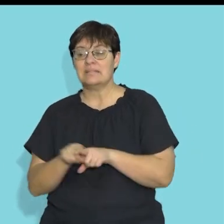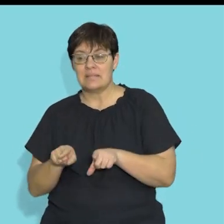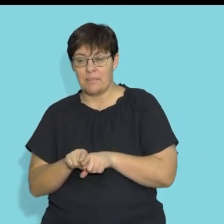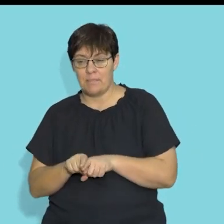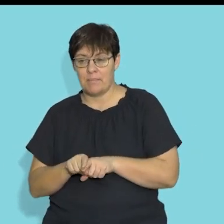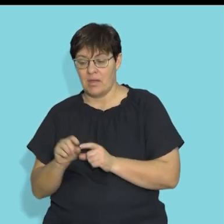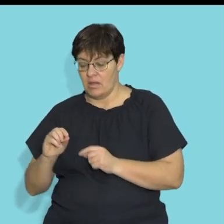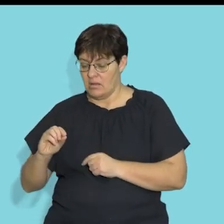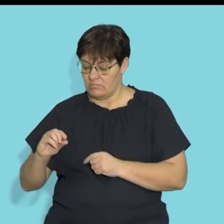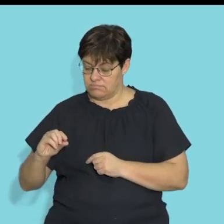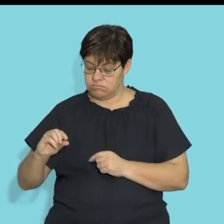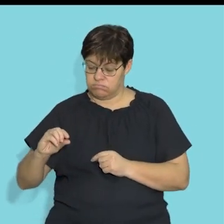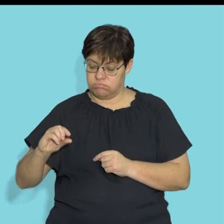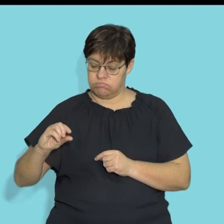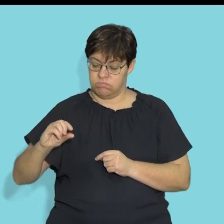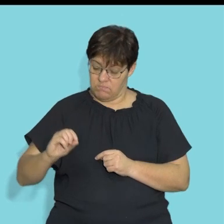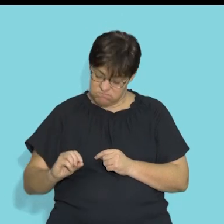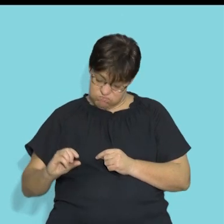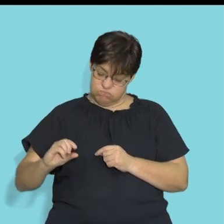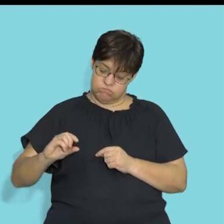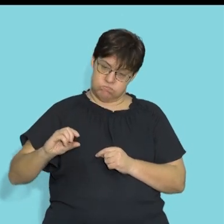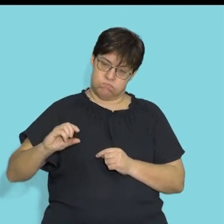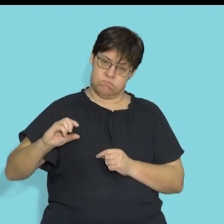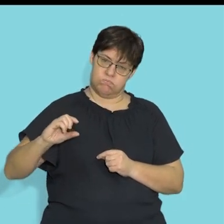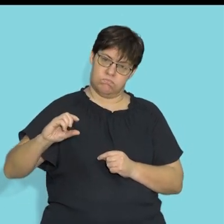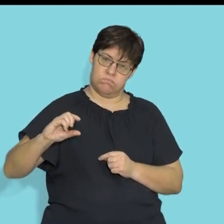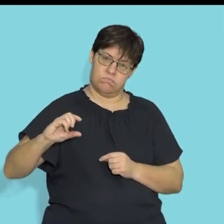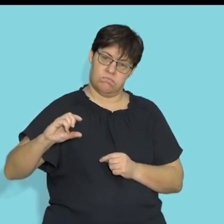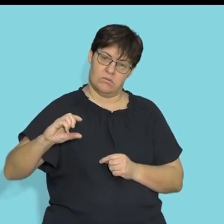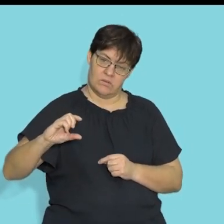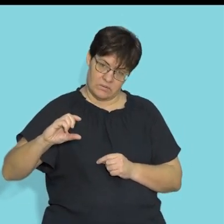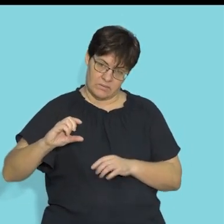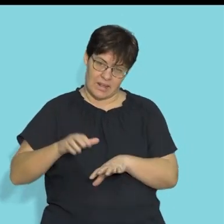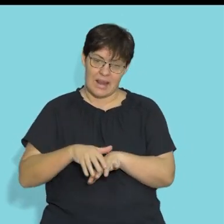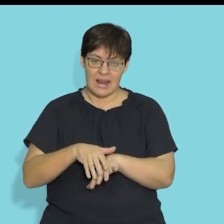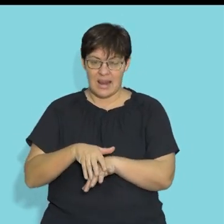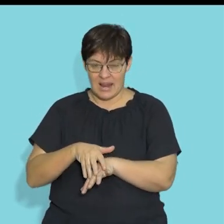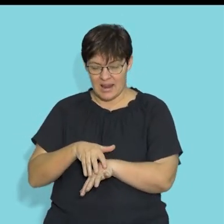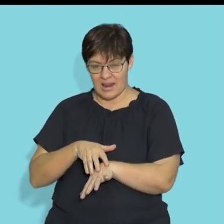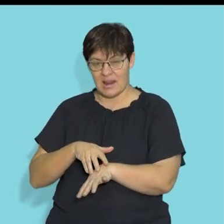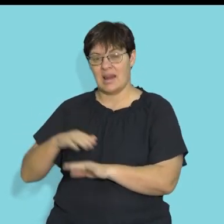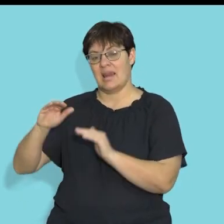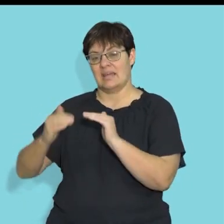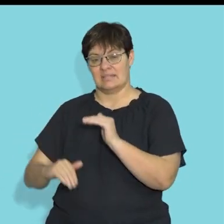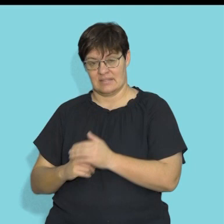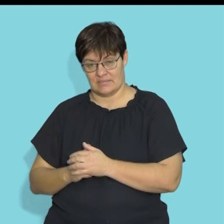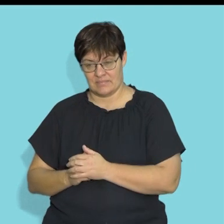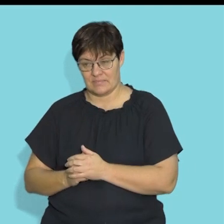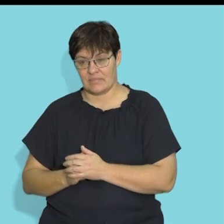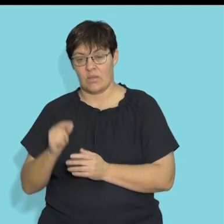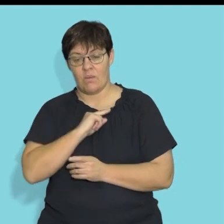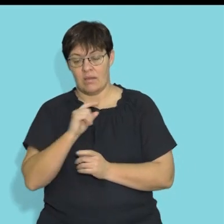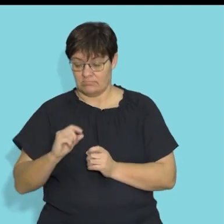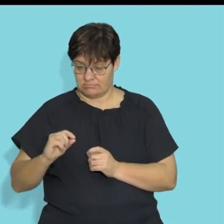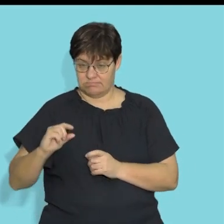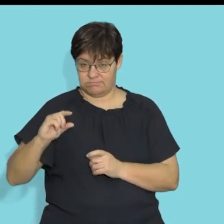increases less per unit time. So even though this reaction starts to